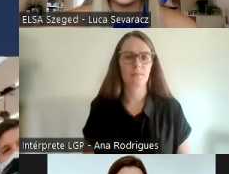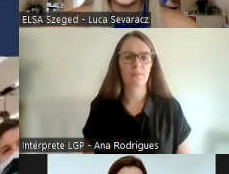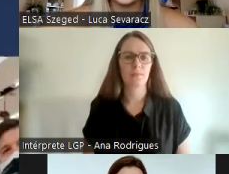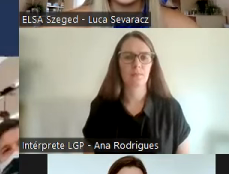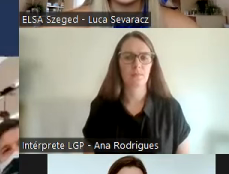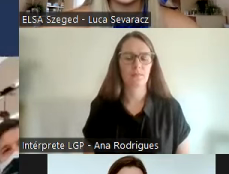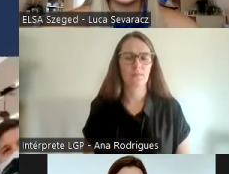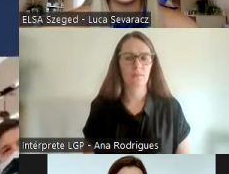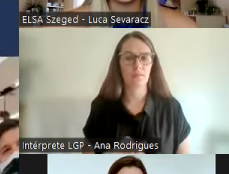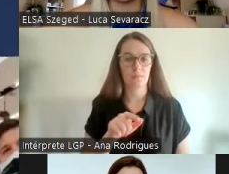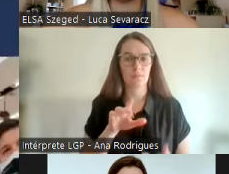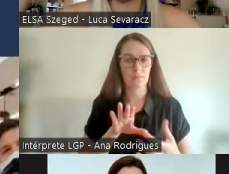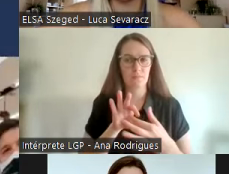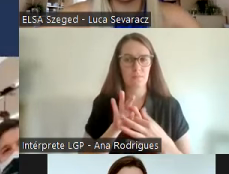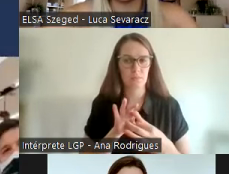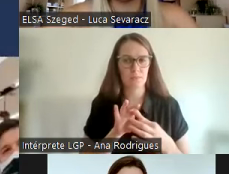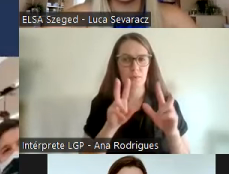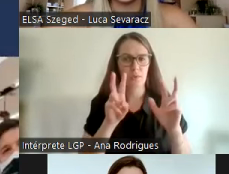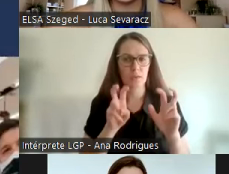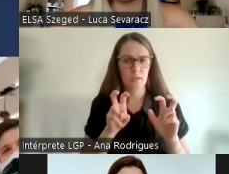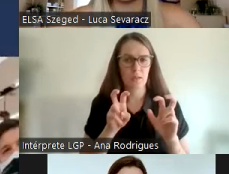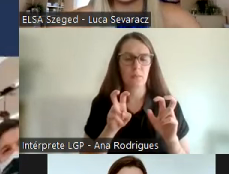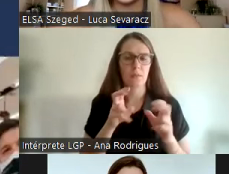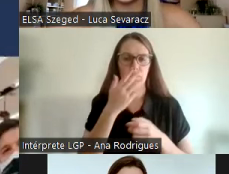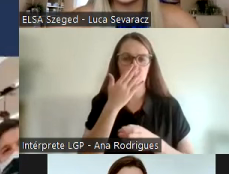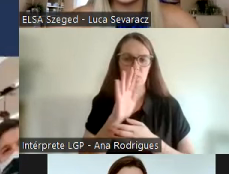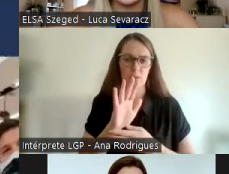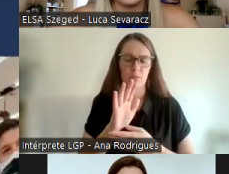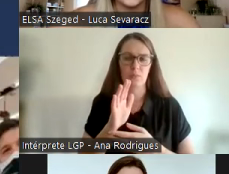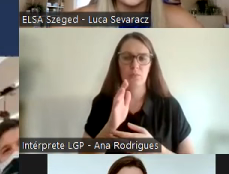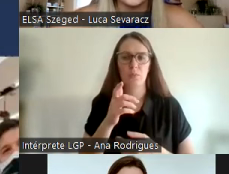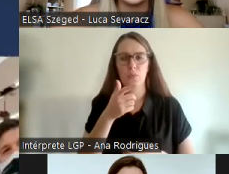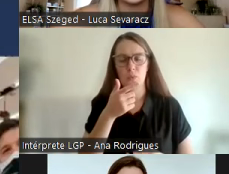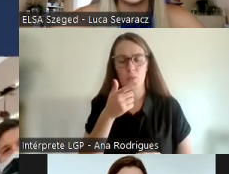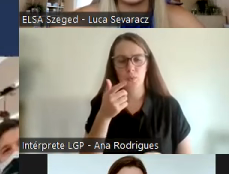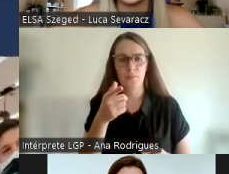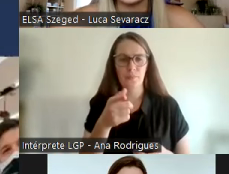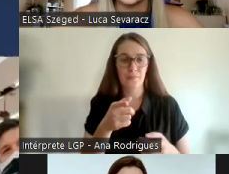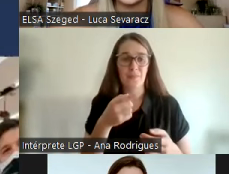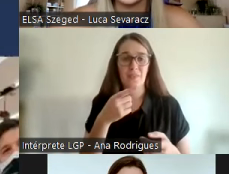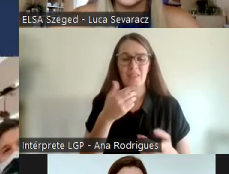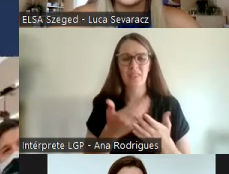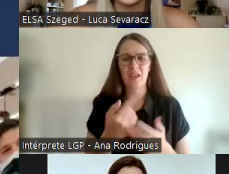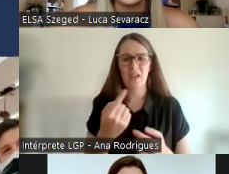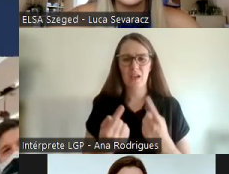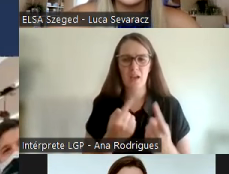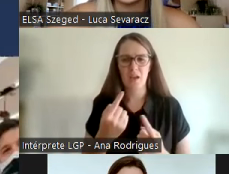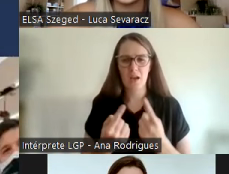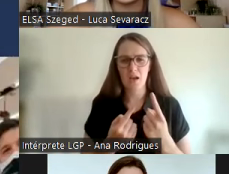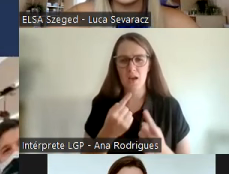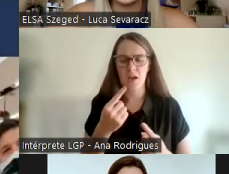In light of the current events in Ukraine, ASA International and ASA alumni issued a statement to the